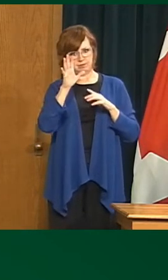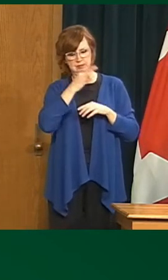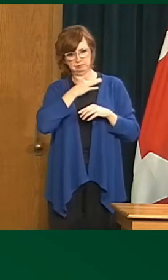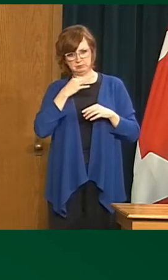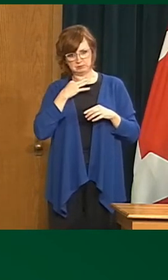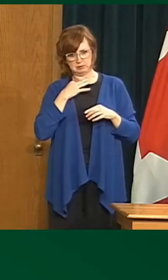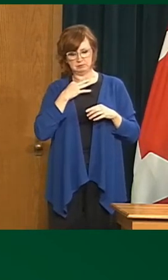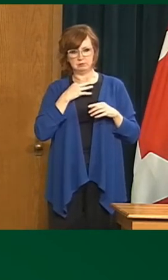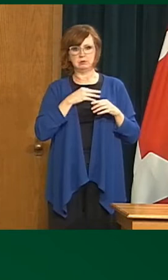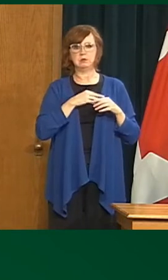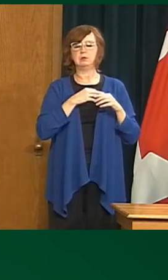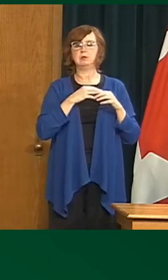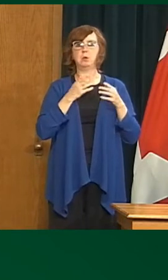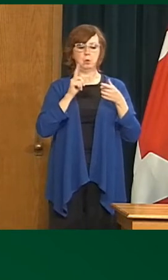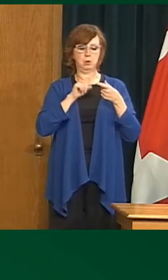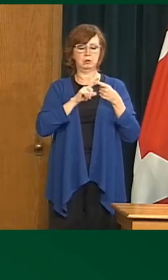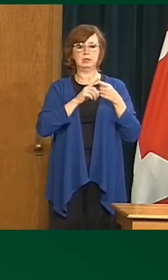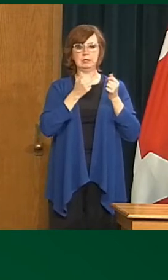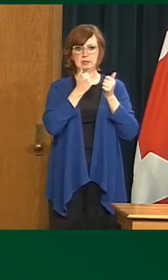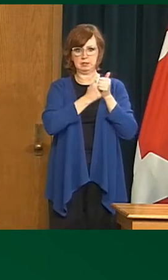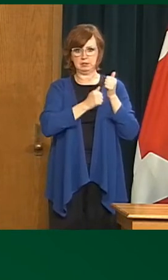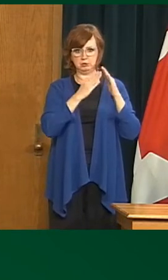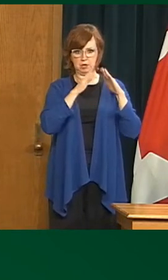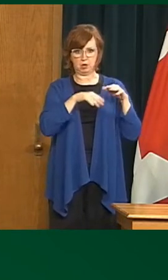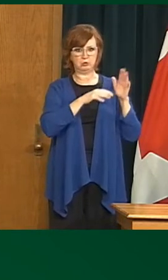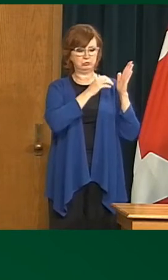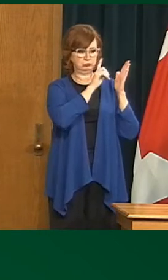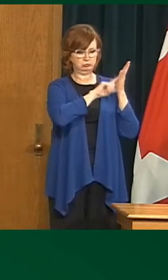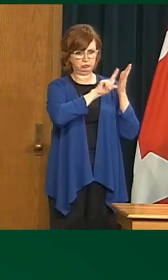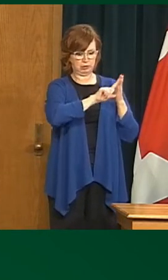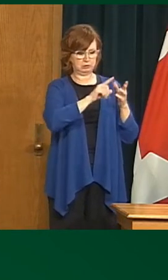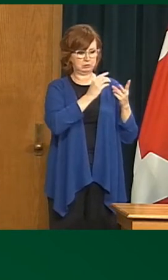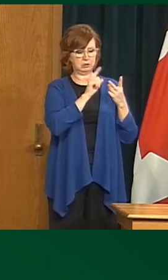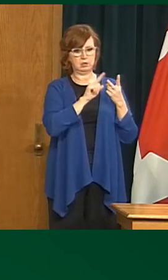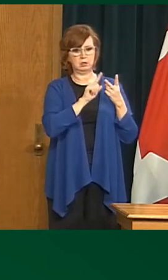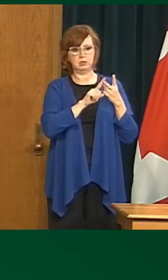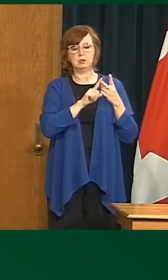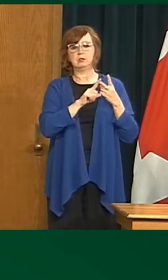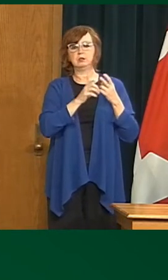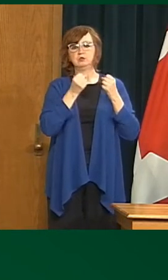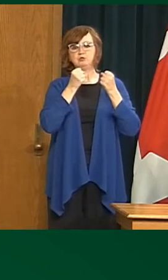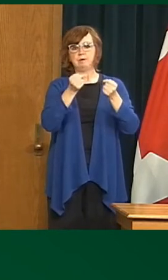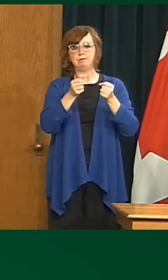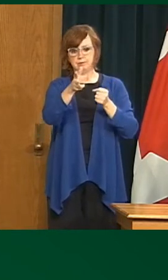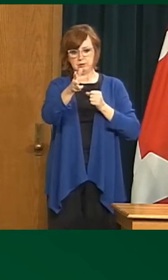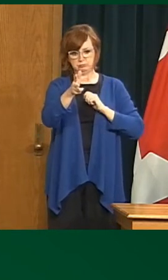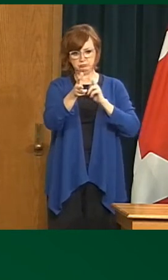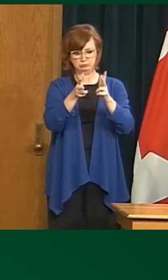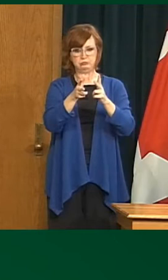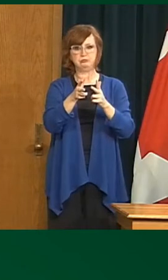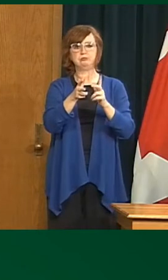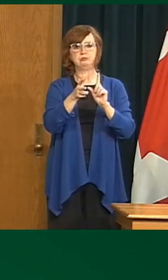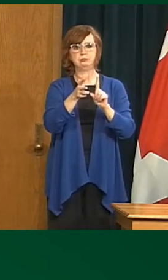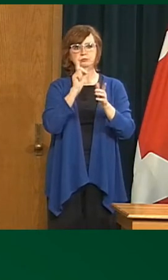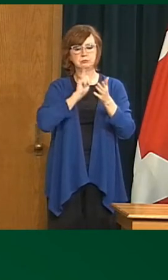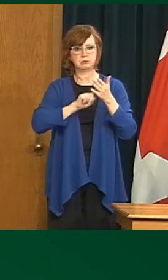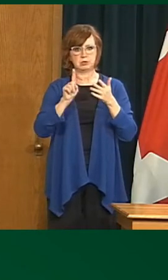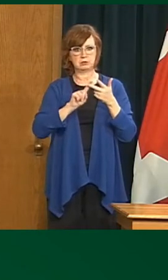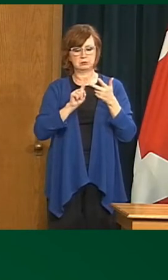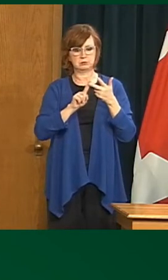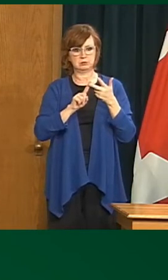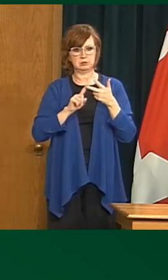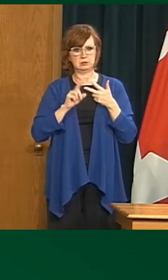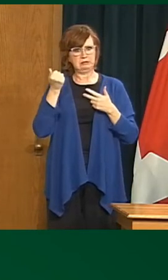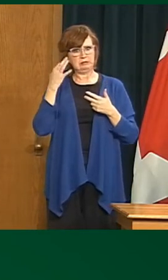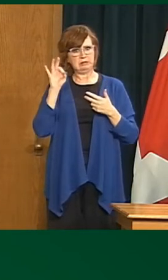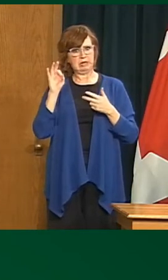assessment, mobile testing, the drive-through swabbing, case identification, and contact tracing. The mobile teams There are not 19 mobile